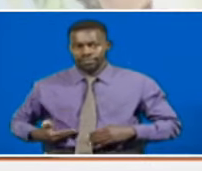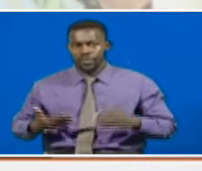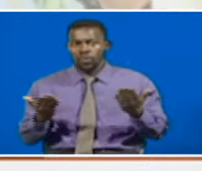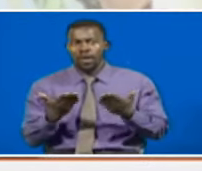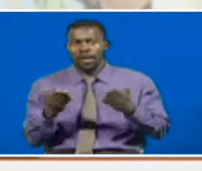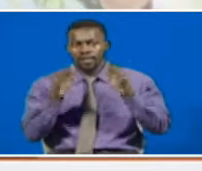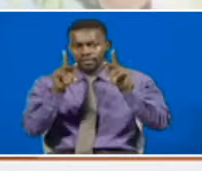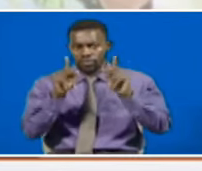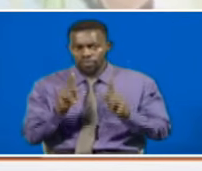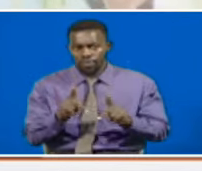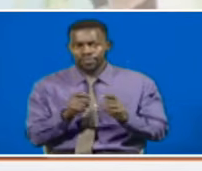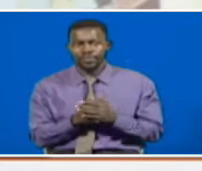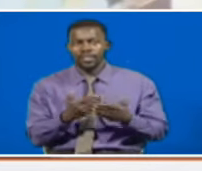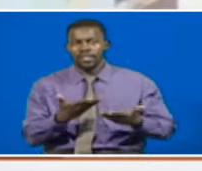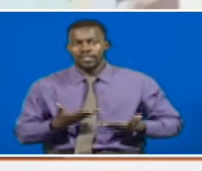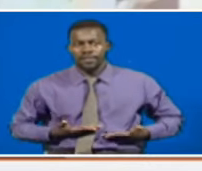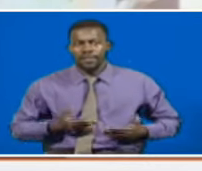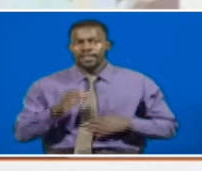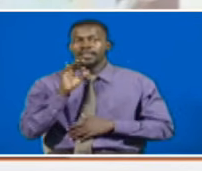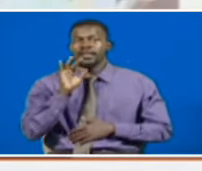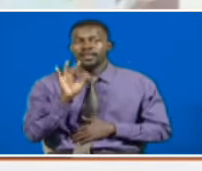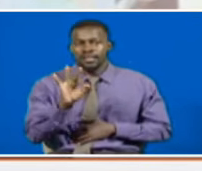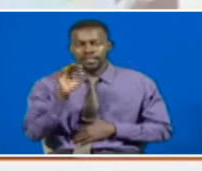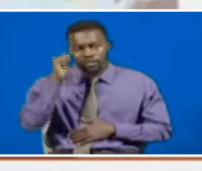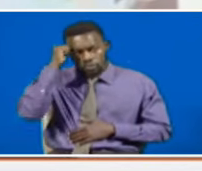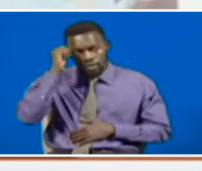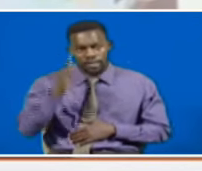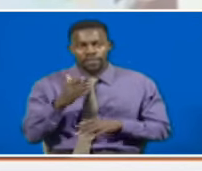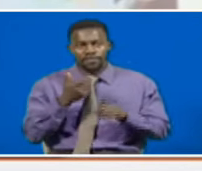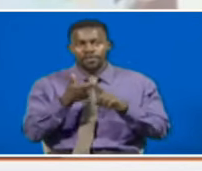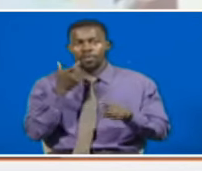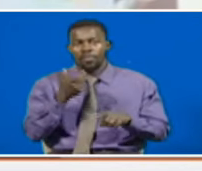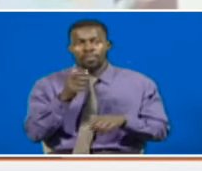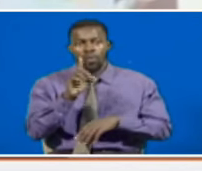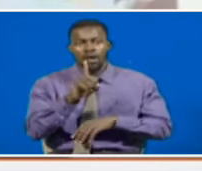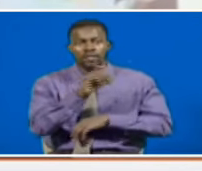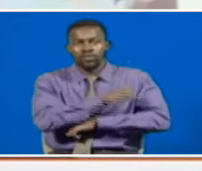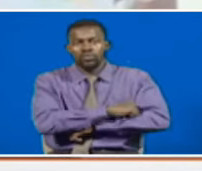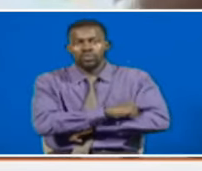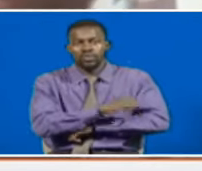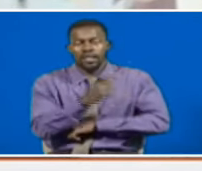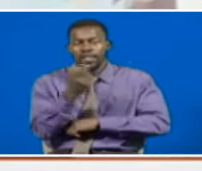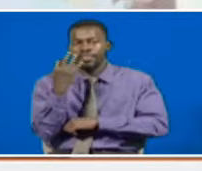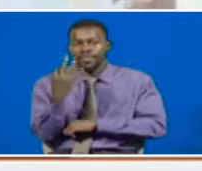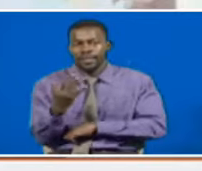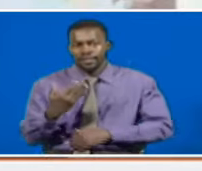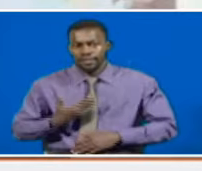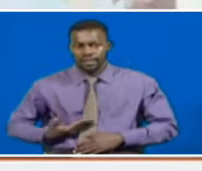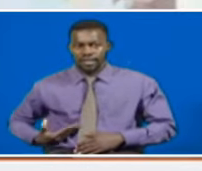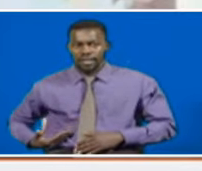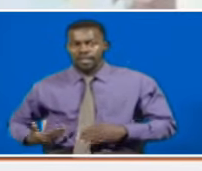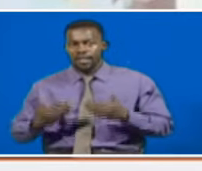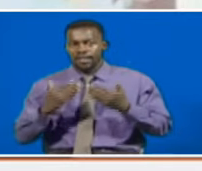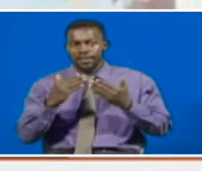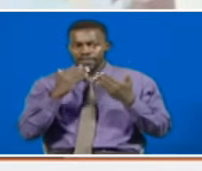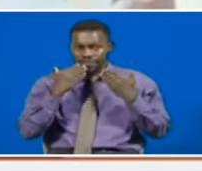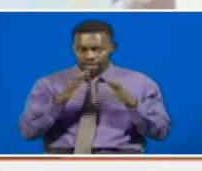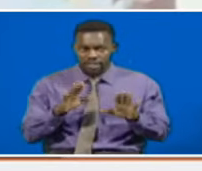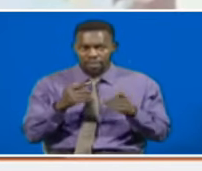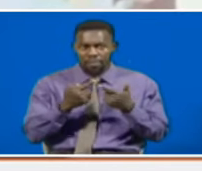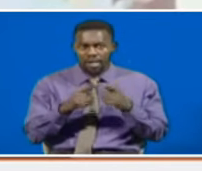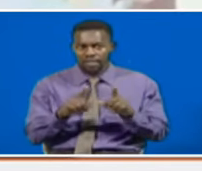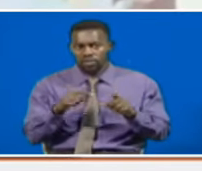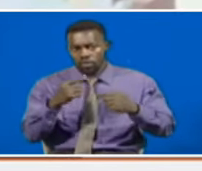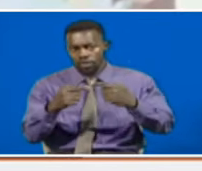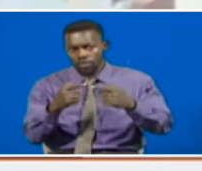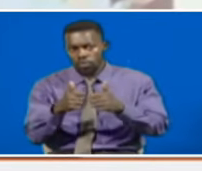We received three patients from the school. Two have gone through theater but currently are in fair general condition. We also had